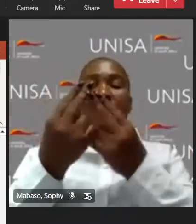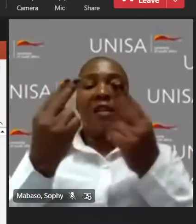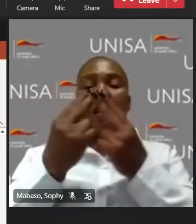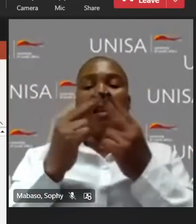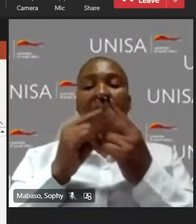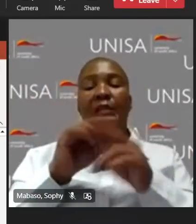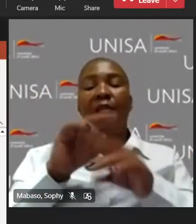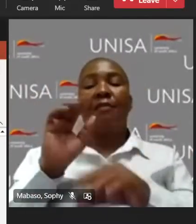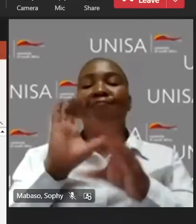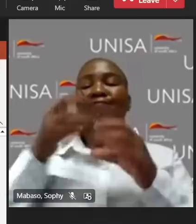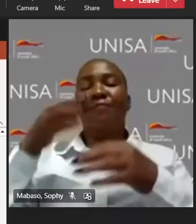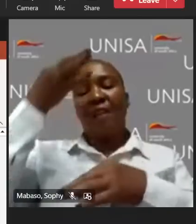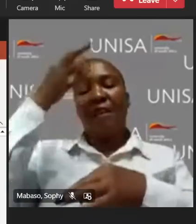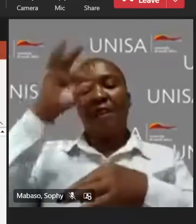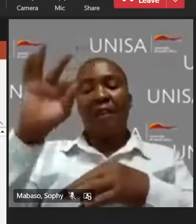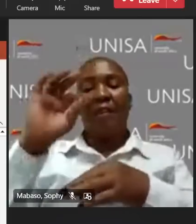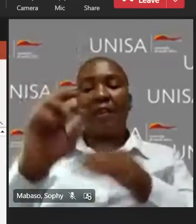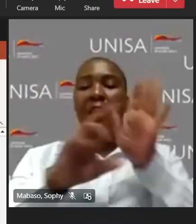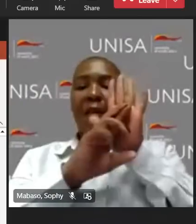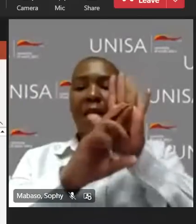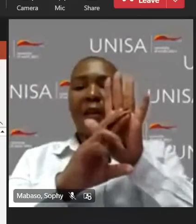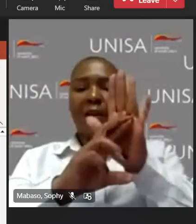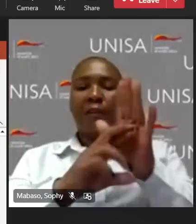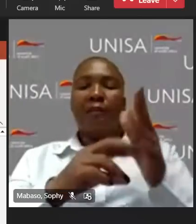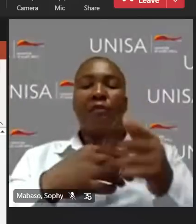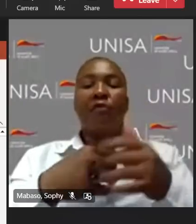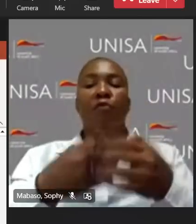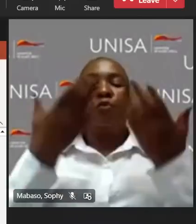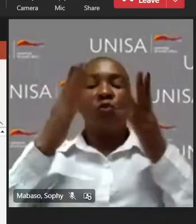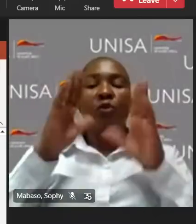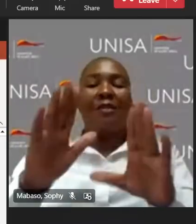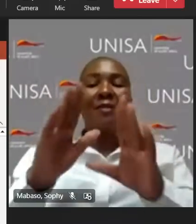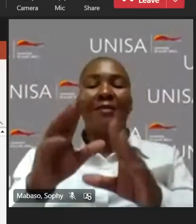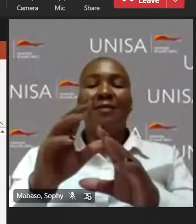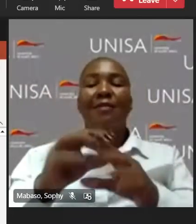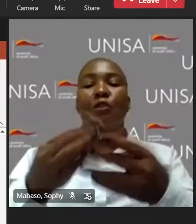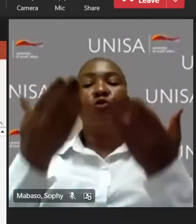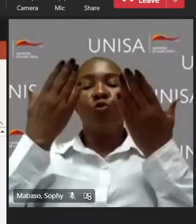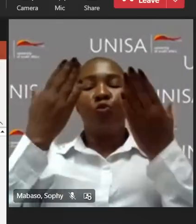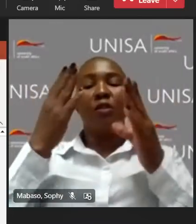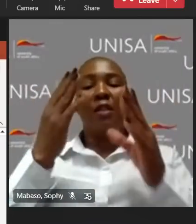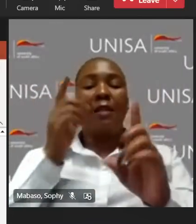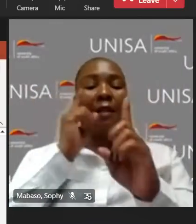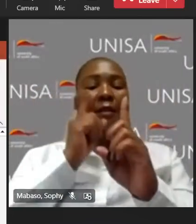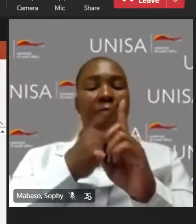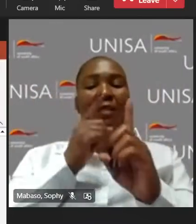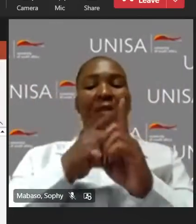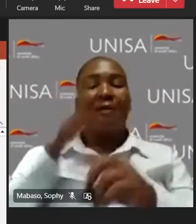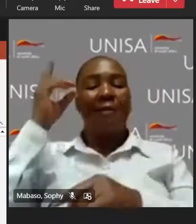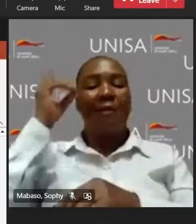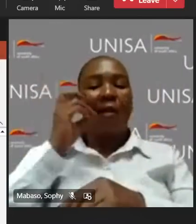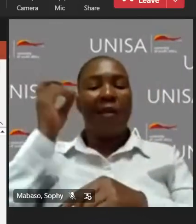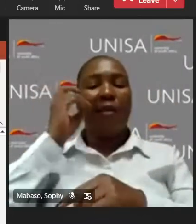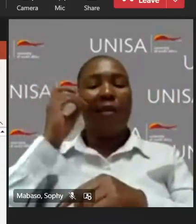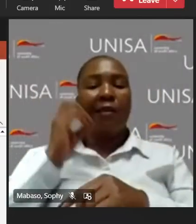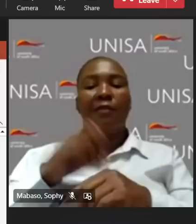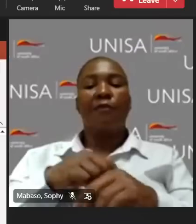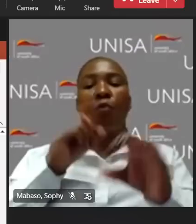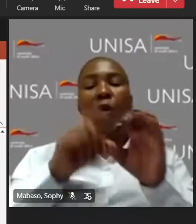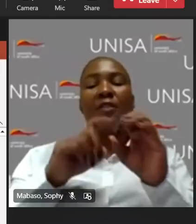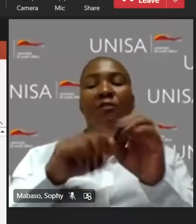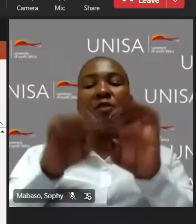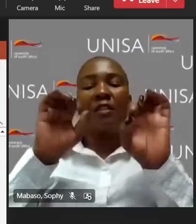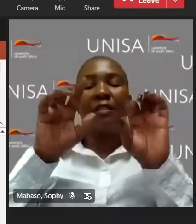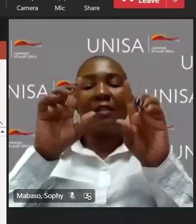ensure fairness and representation of students in student disciplinary hearings, to advocate for quality education and